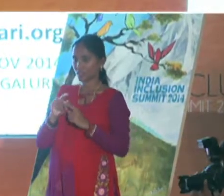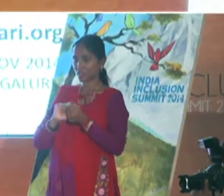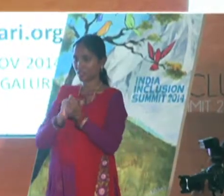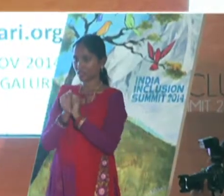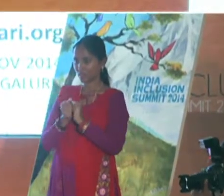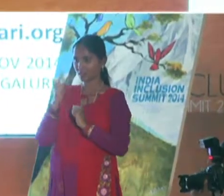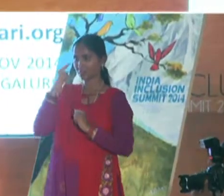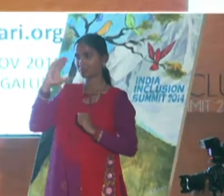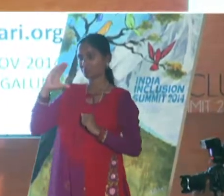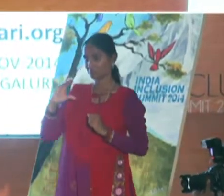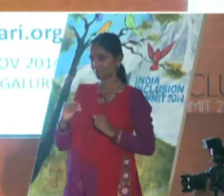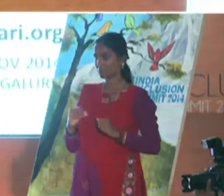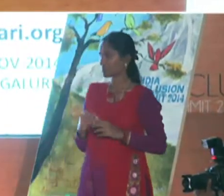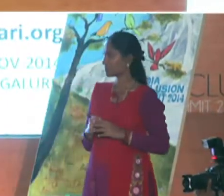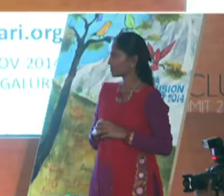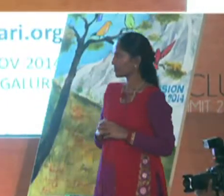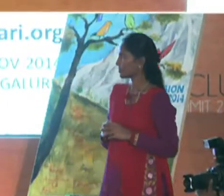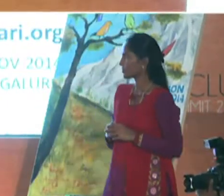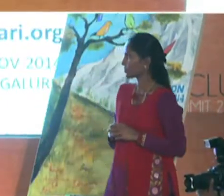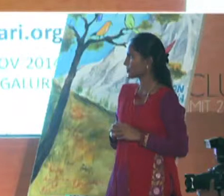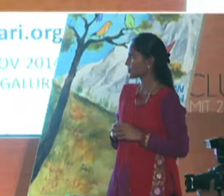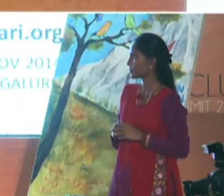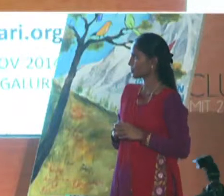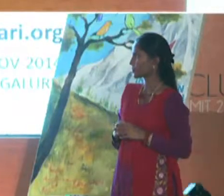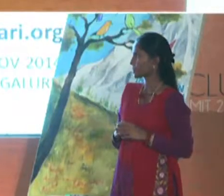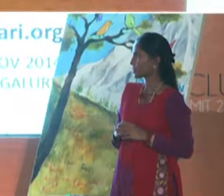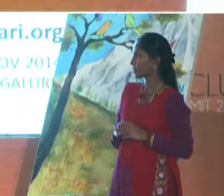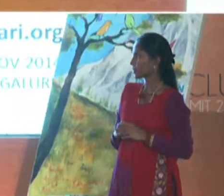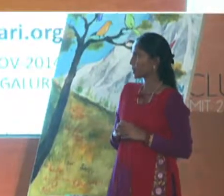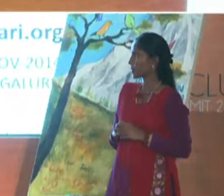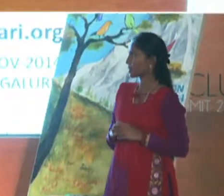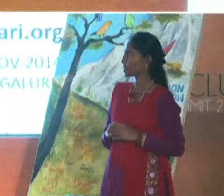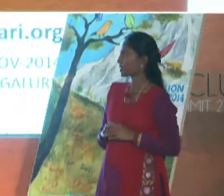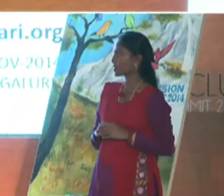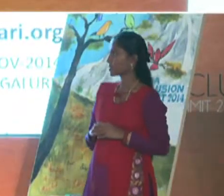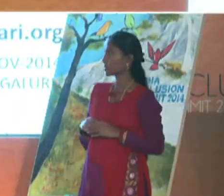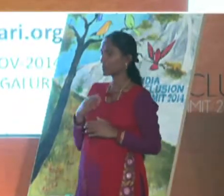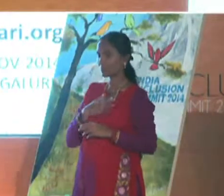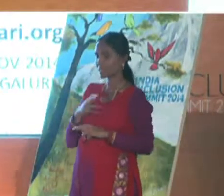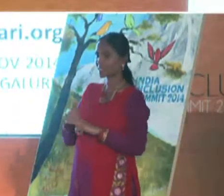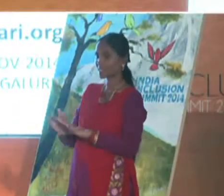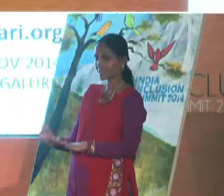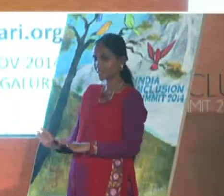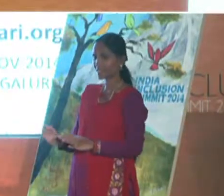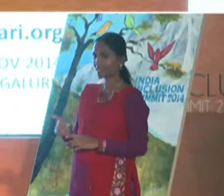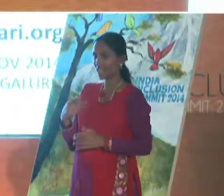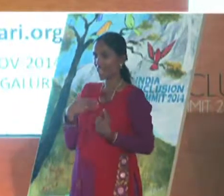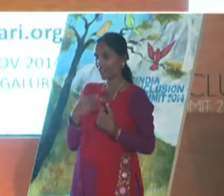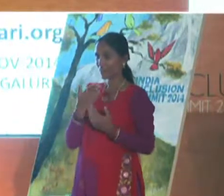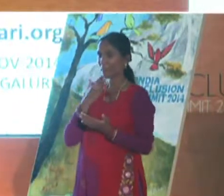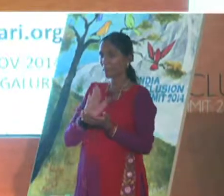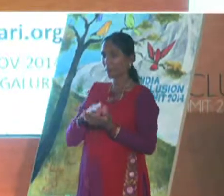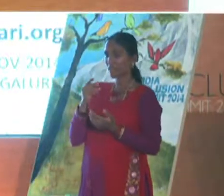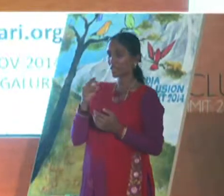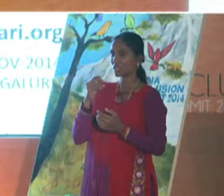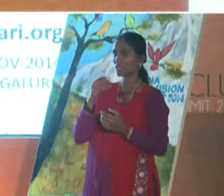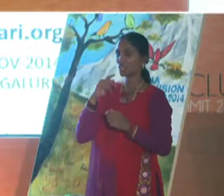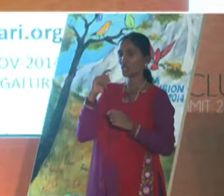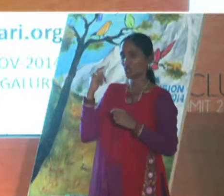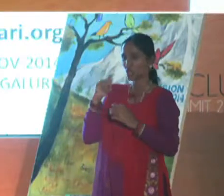doctor said, he checked her, and then he said, well, sorry, please sit down. I've got bad news. You